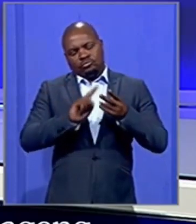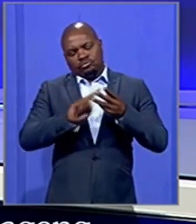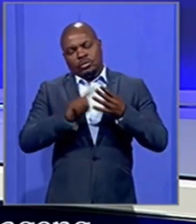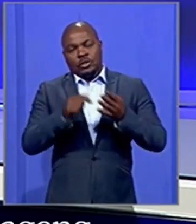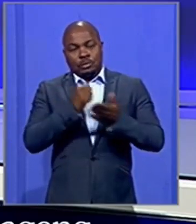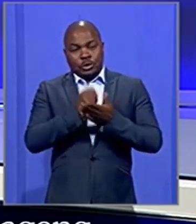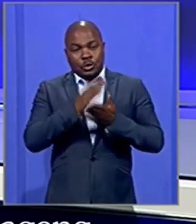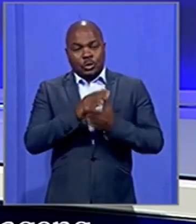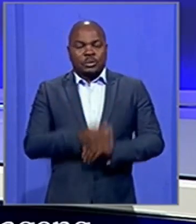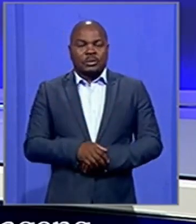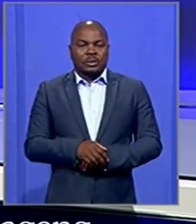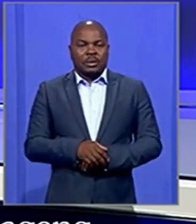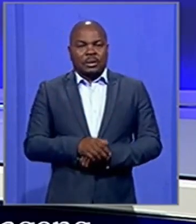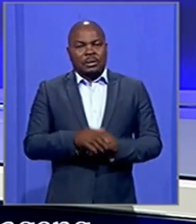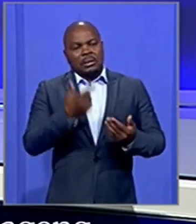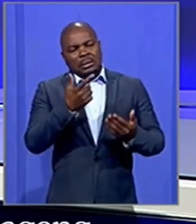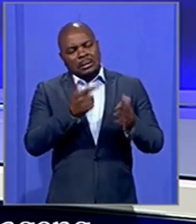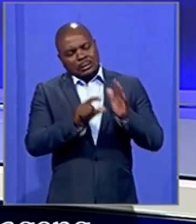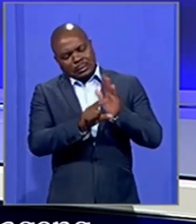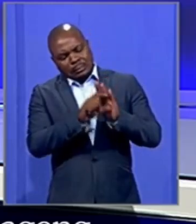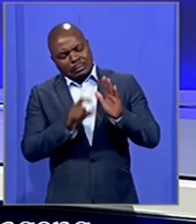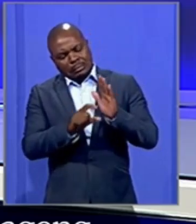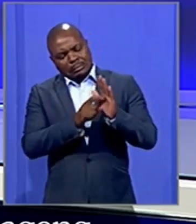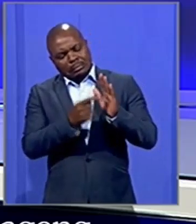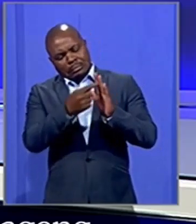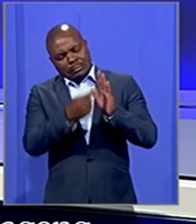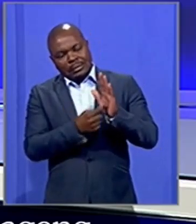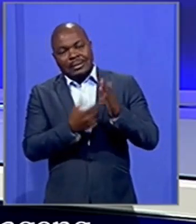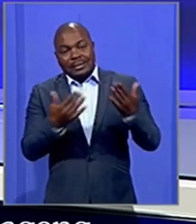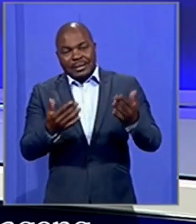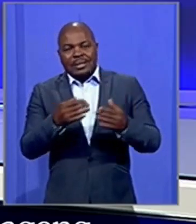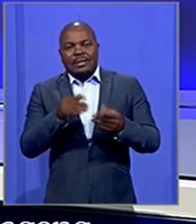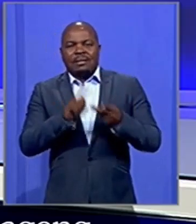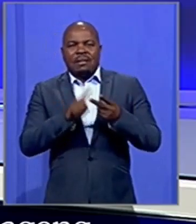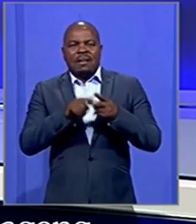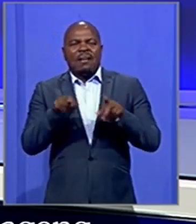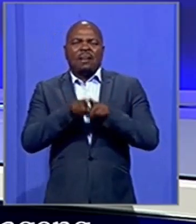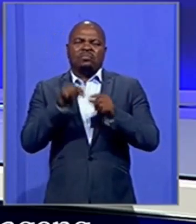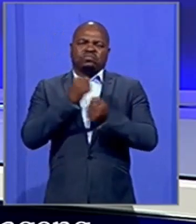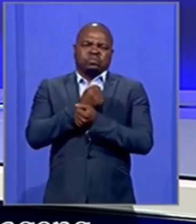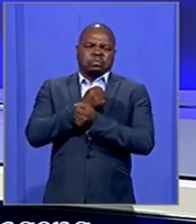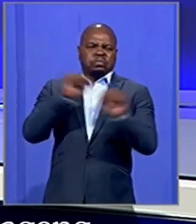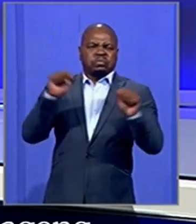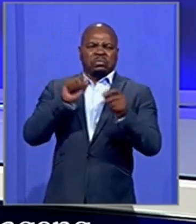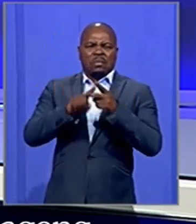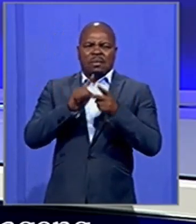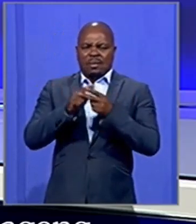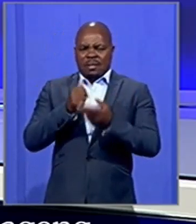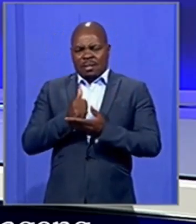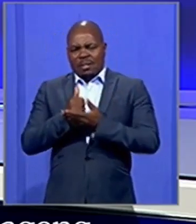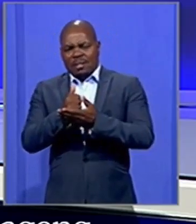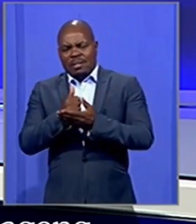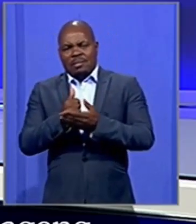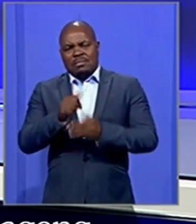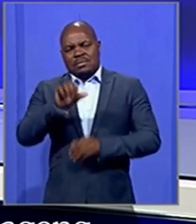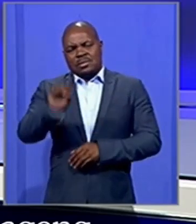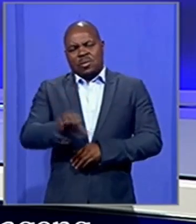gore dikarolo tše di belaelwago ke tšeo di dirišago maatla gampe ebile ga di hlankele morero wa semolao